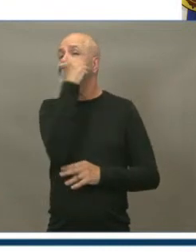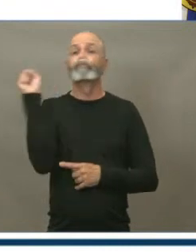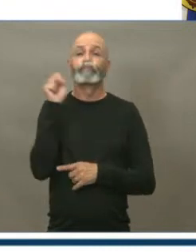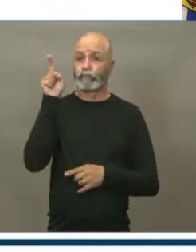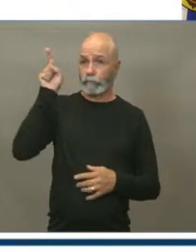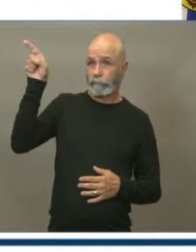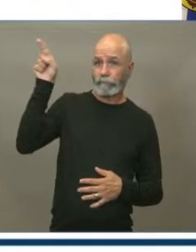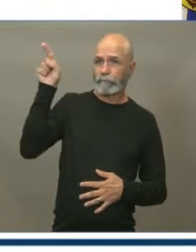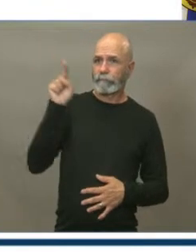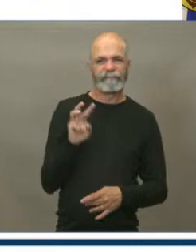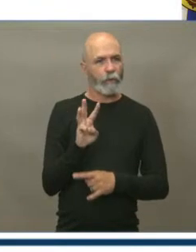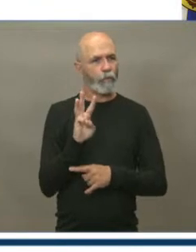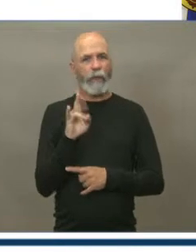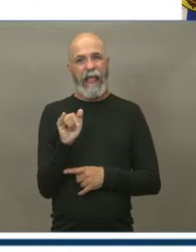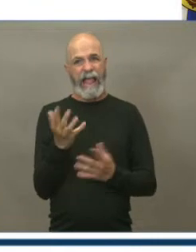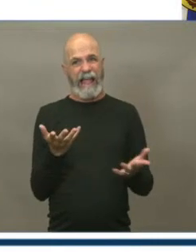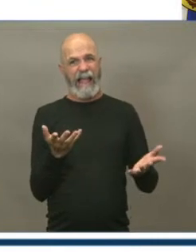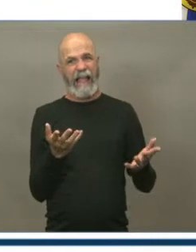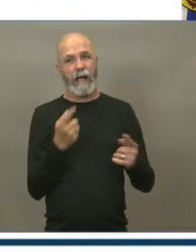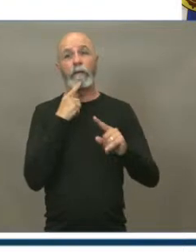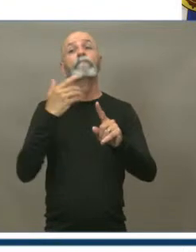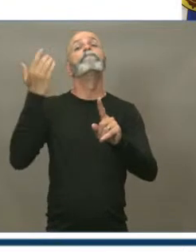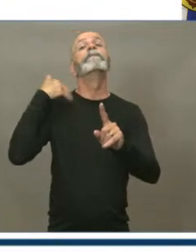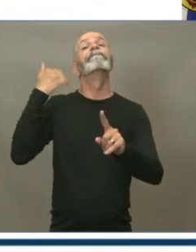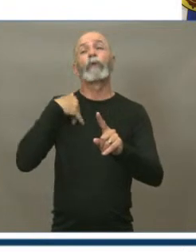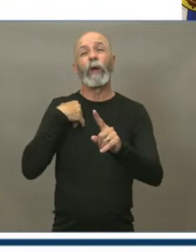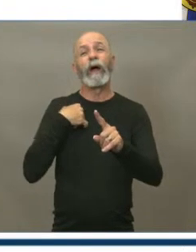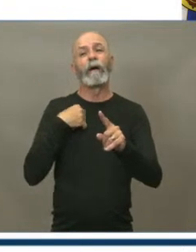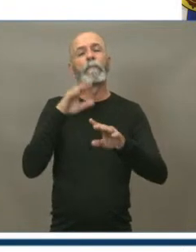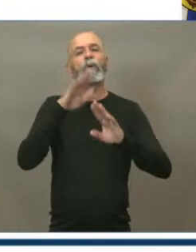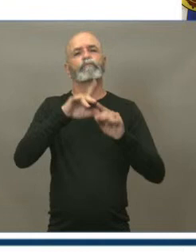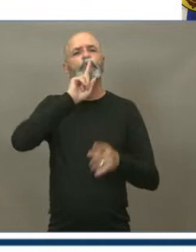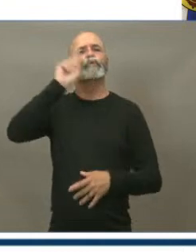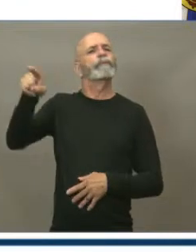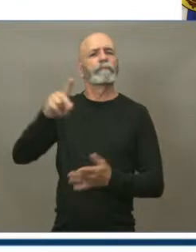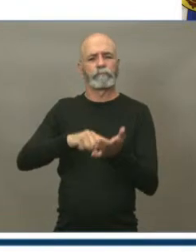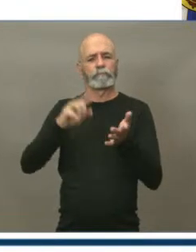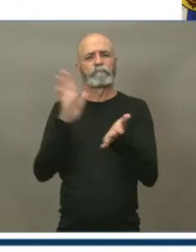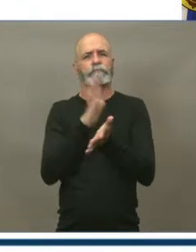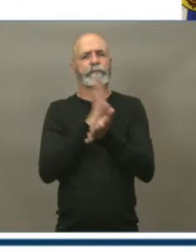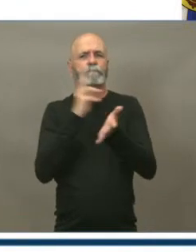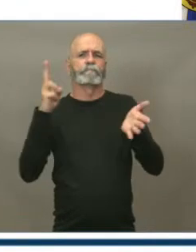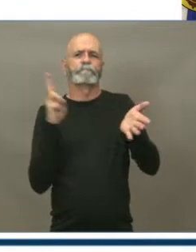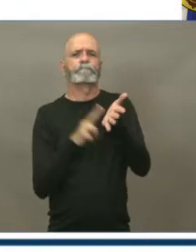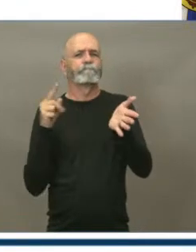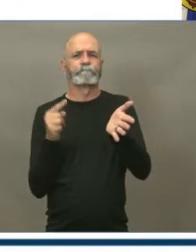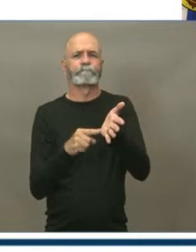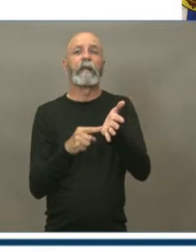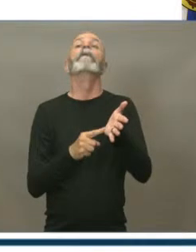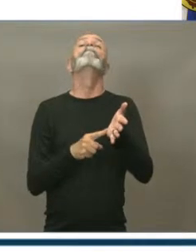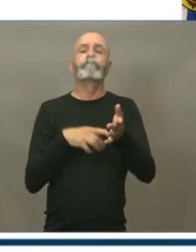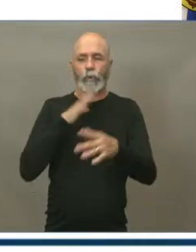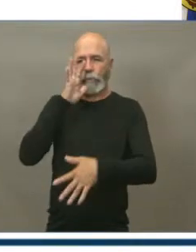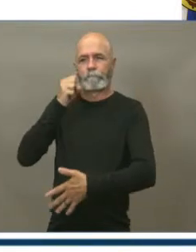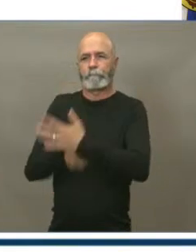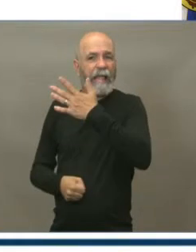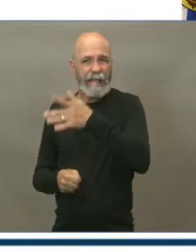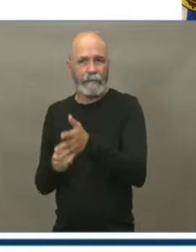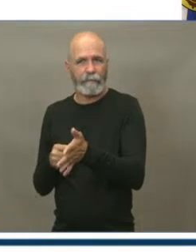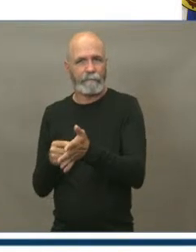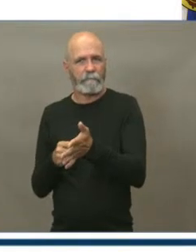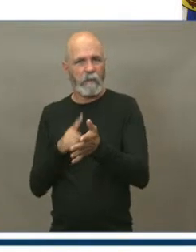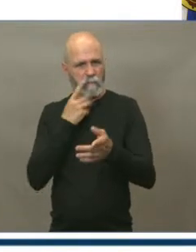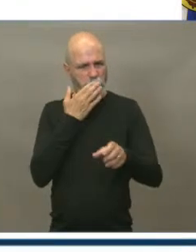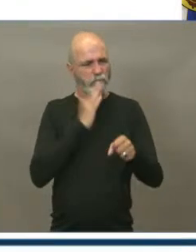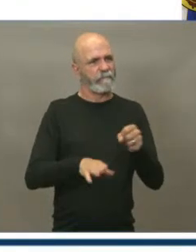there's already an order not to congregate in place, and there are already hefty fines that the police could levy but didn't the last time